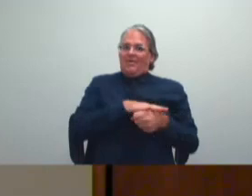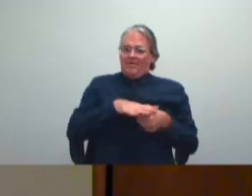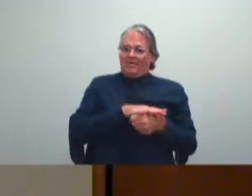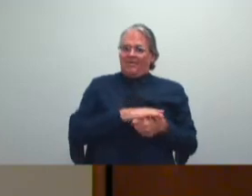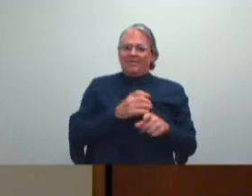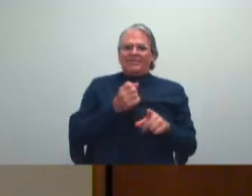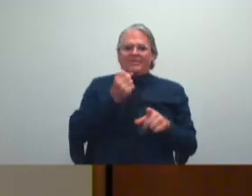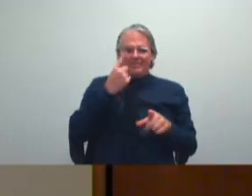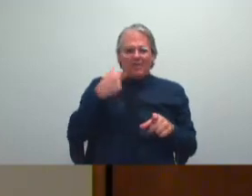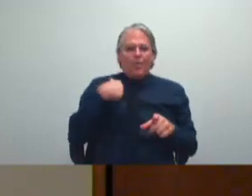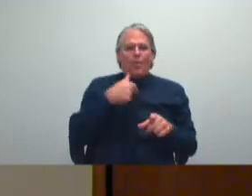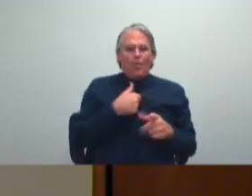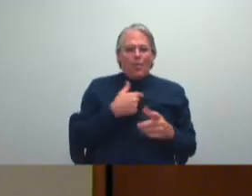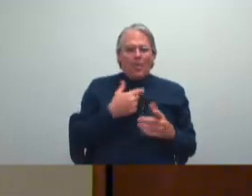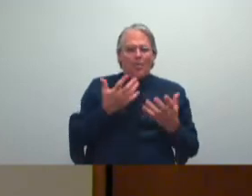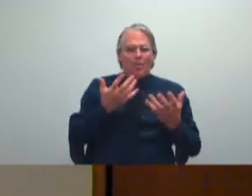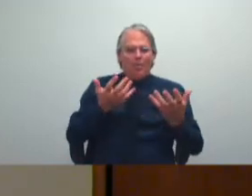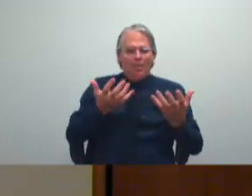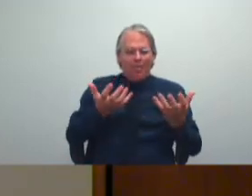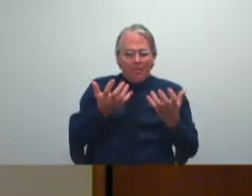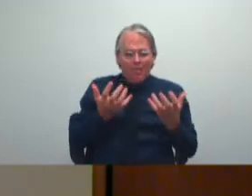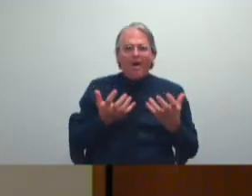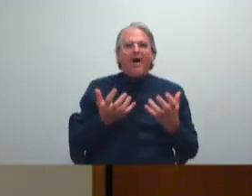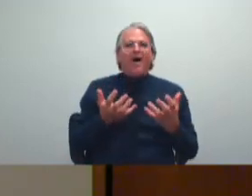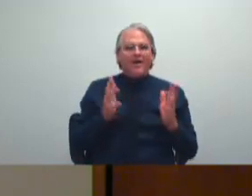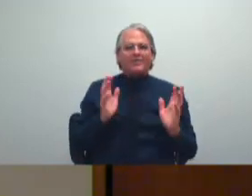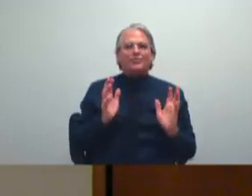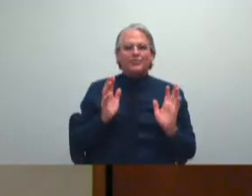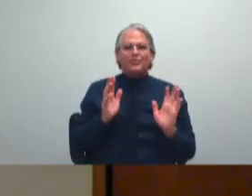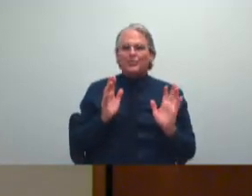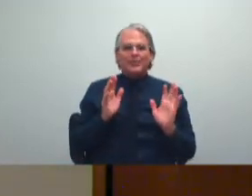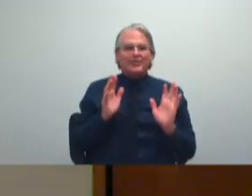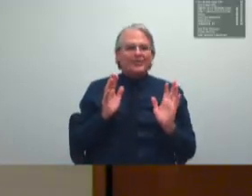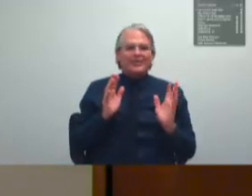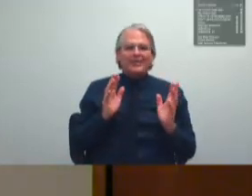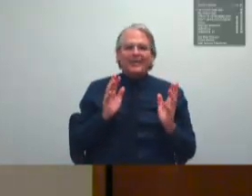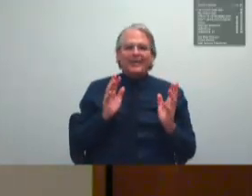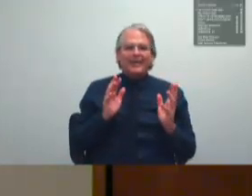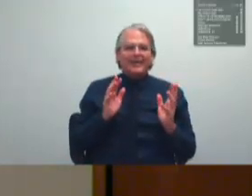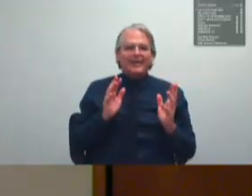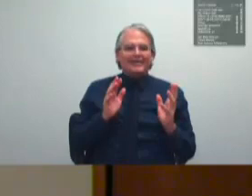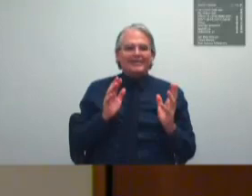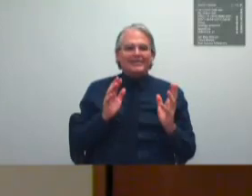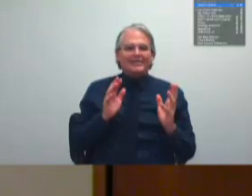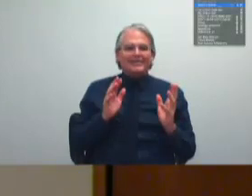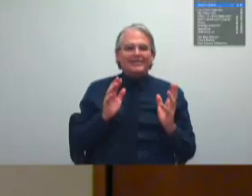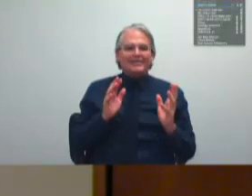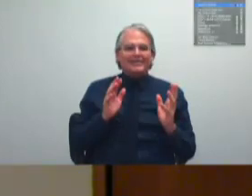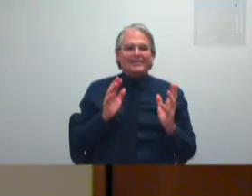green. That would put me in an ability to sleep a little more every night.